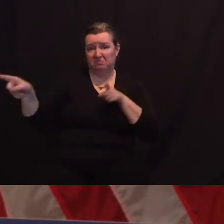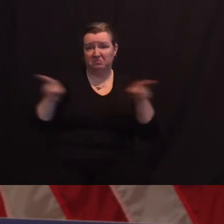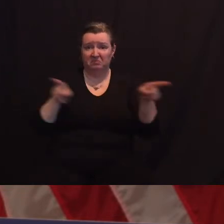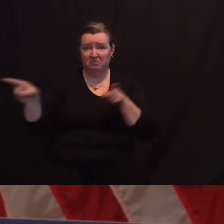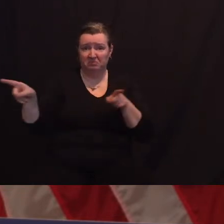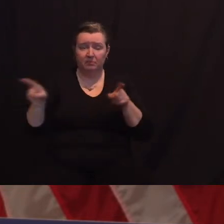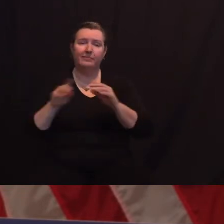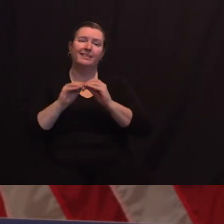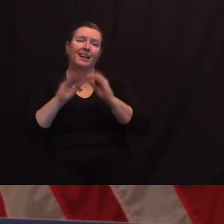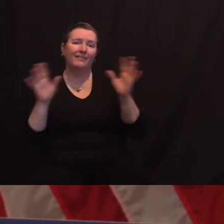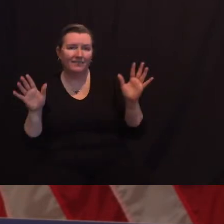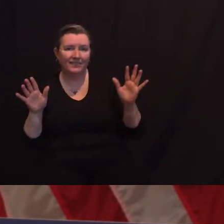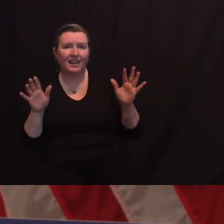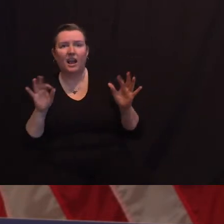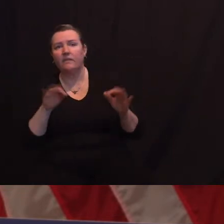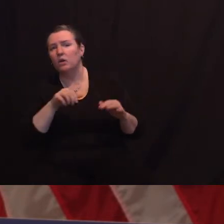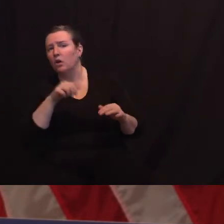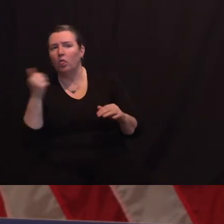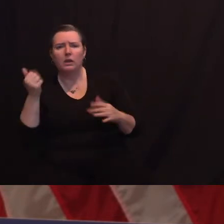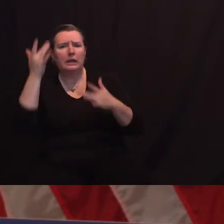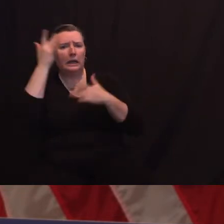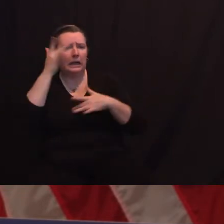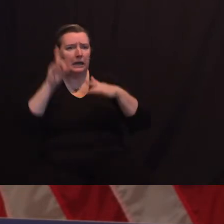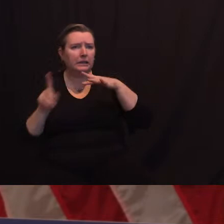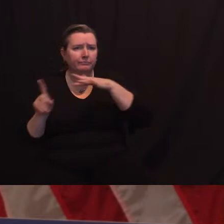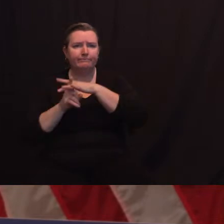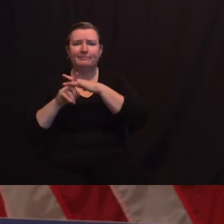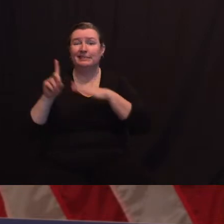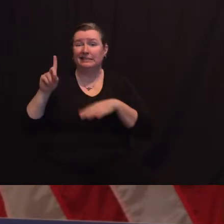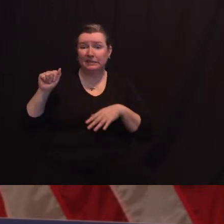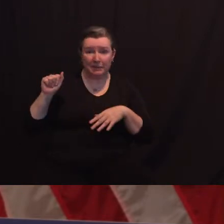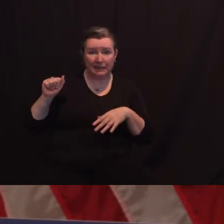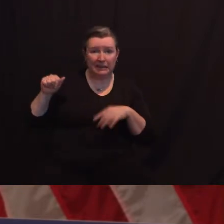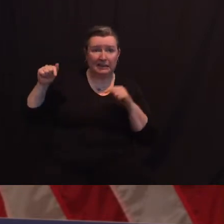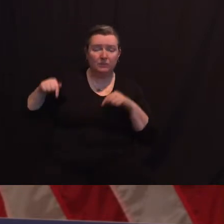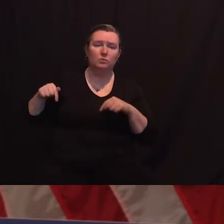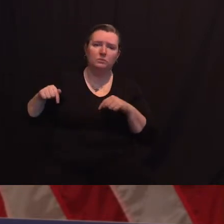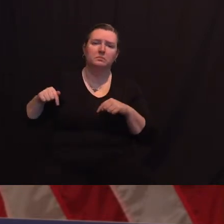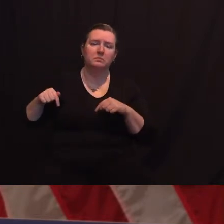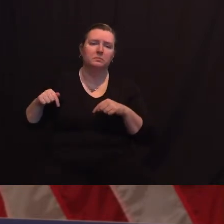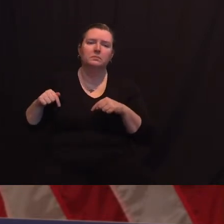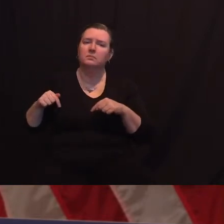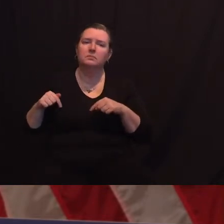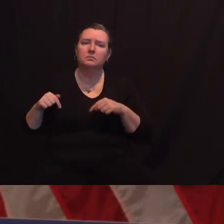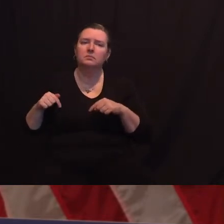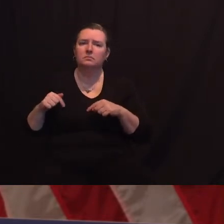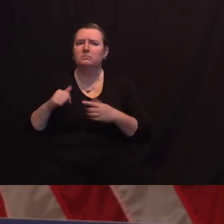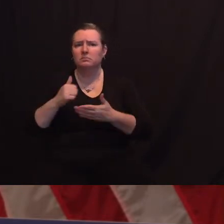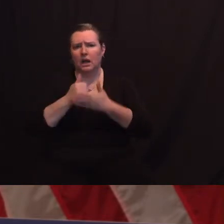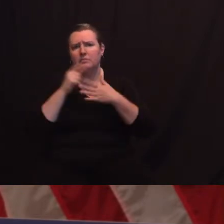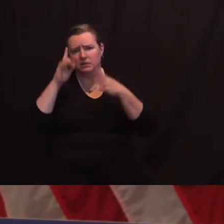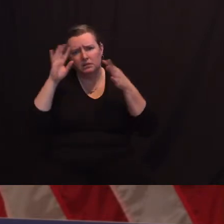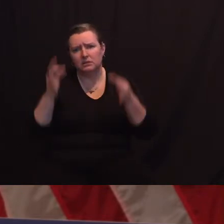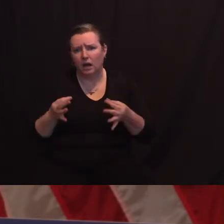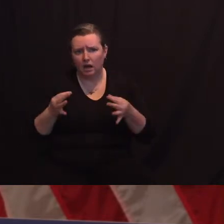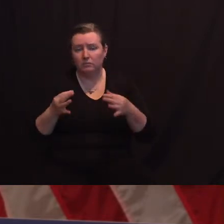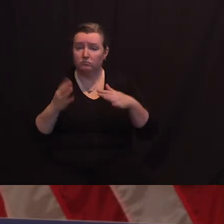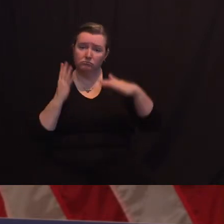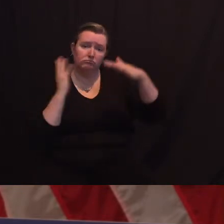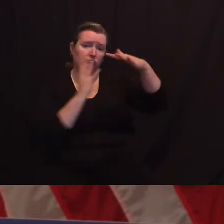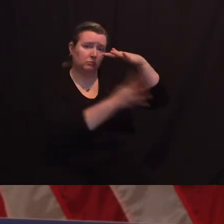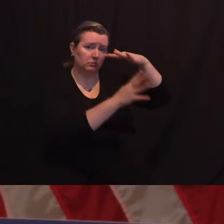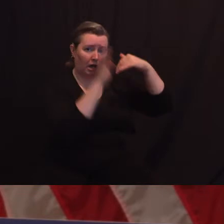their severity of their illness and the decision whether to hospitalize them or not. And finally, what kind of support services do they have at home? If